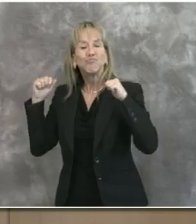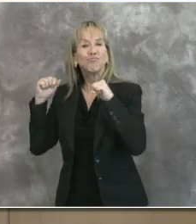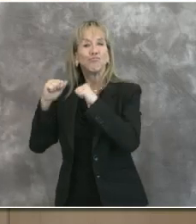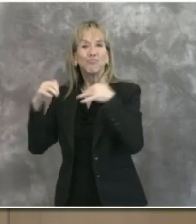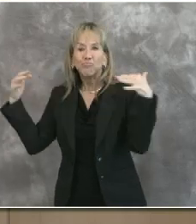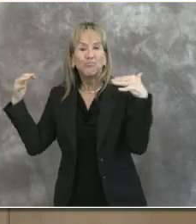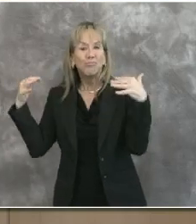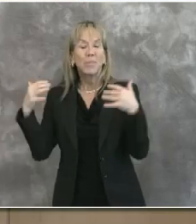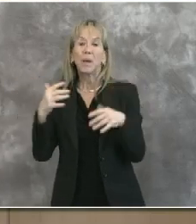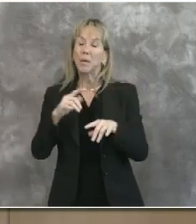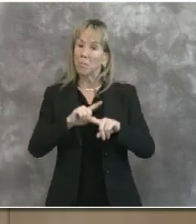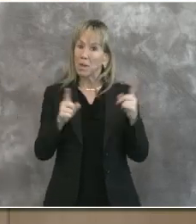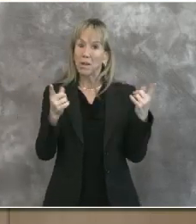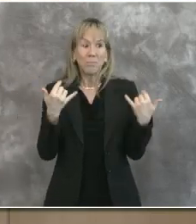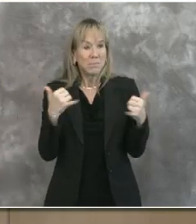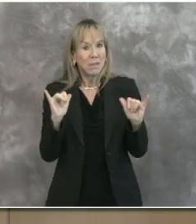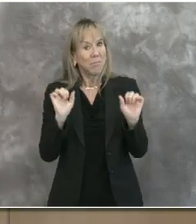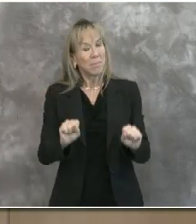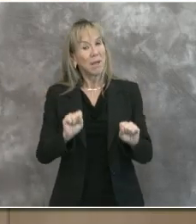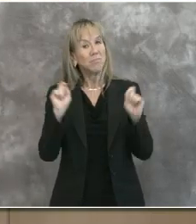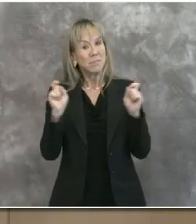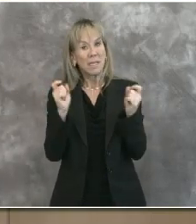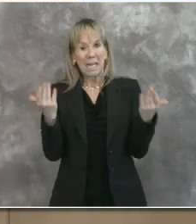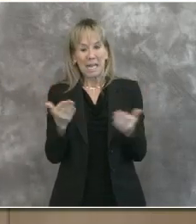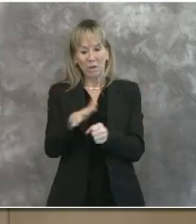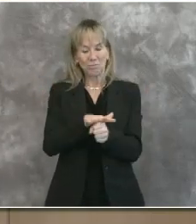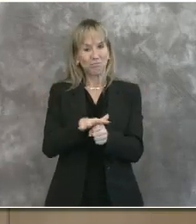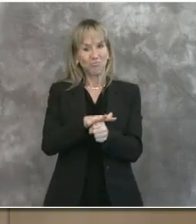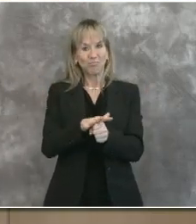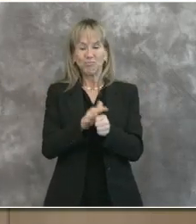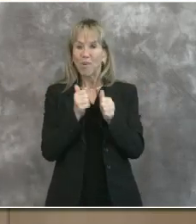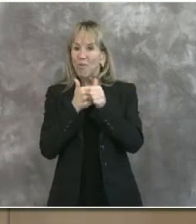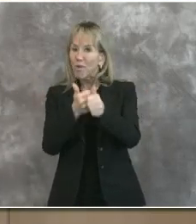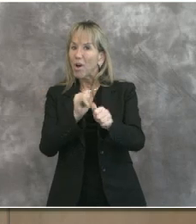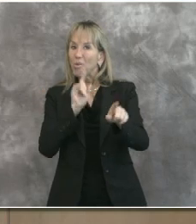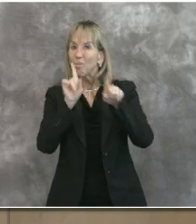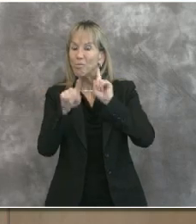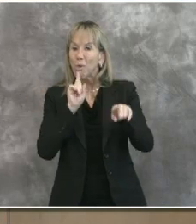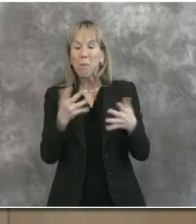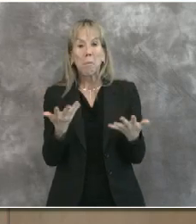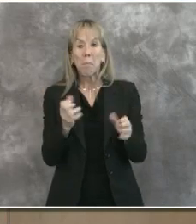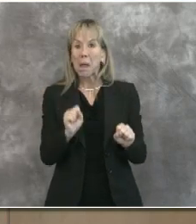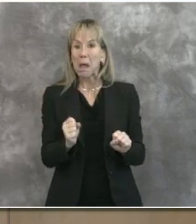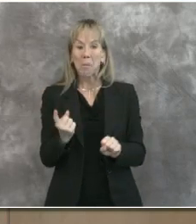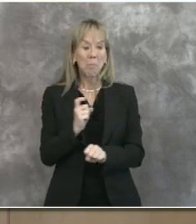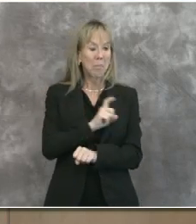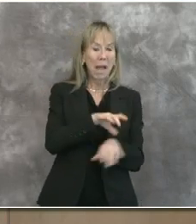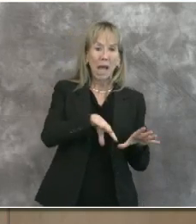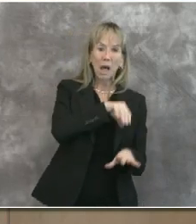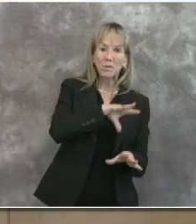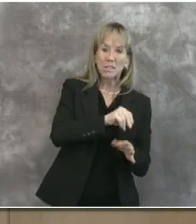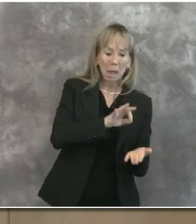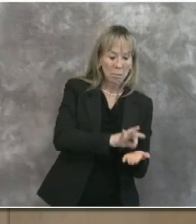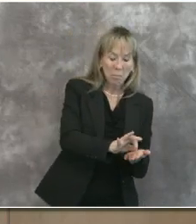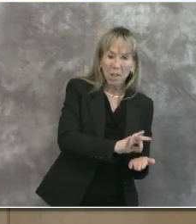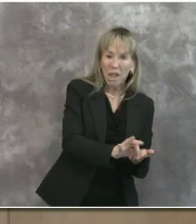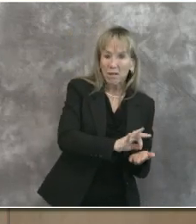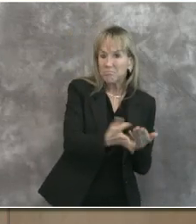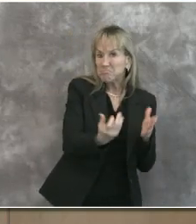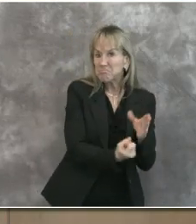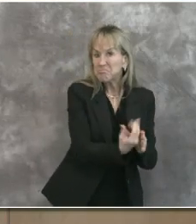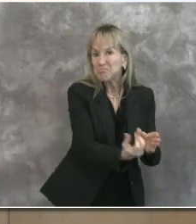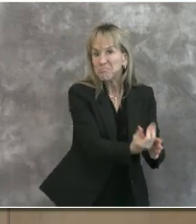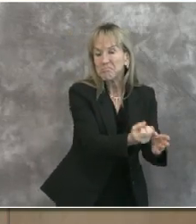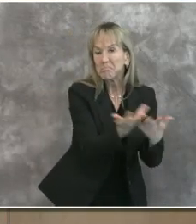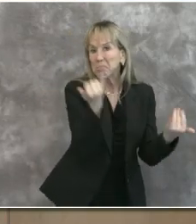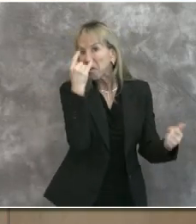here within the confines of our public health order. You can plant some seeds in your gardens. If you don't have a yard, then take